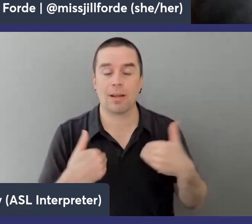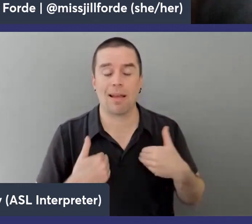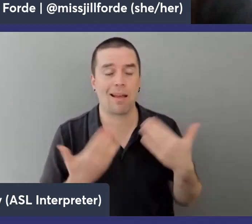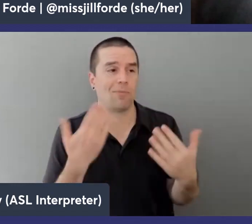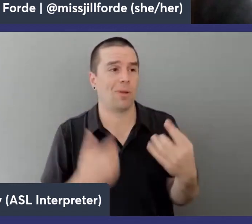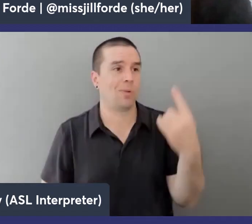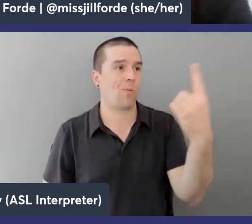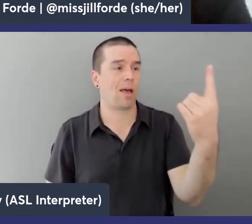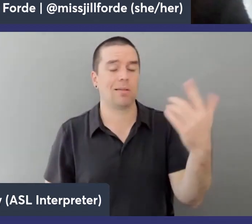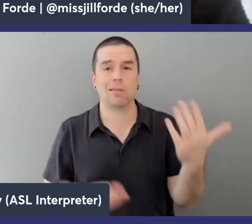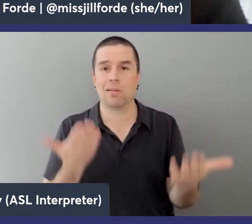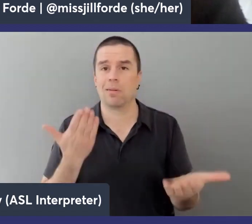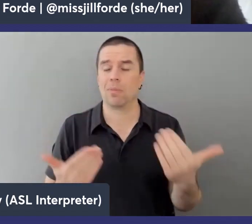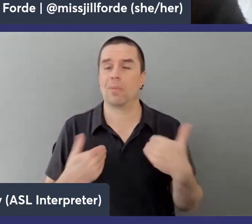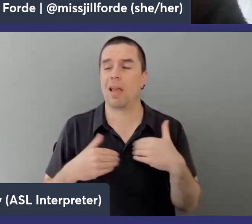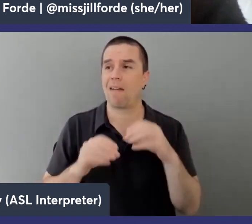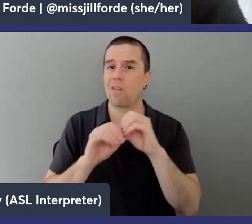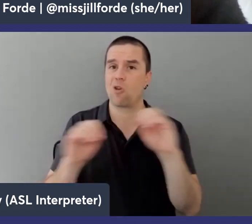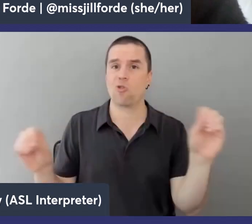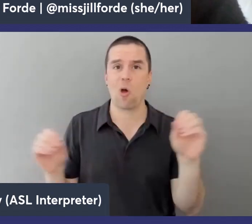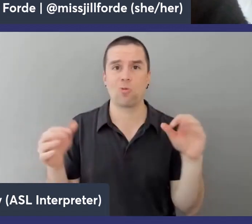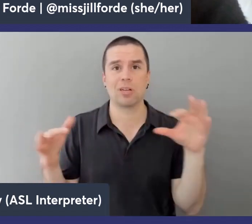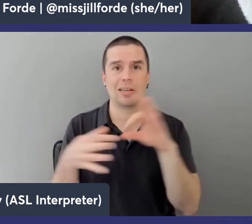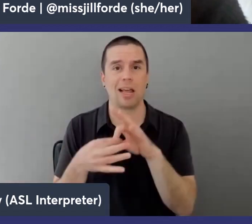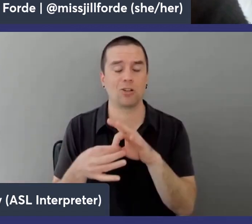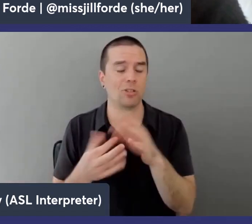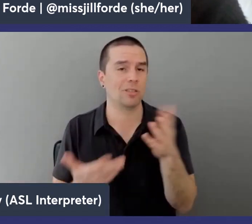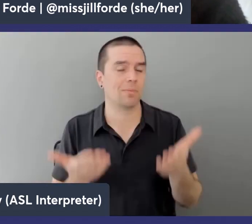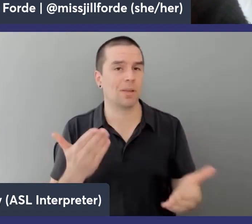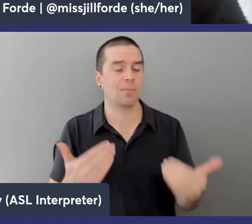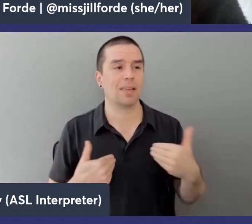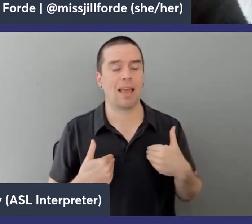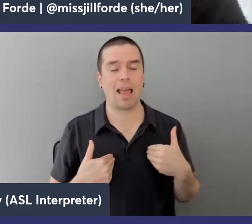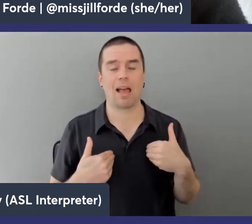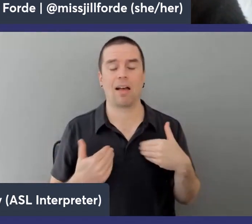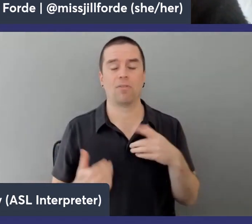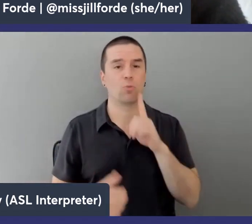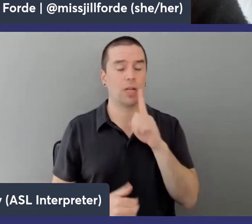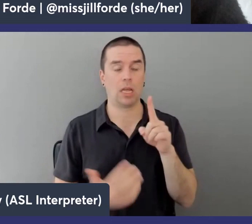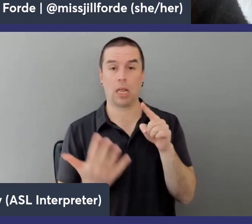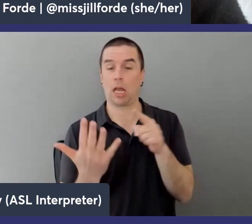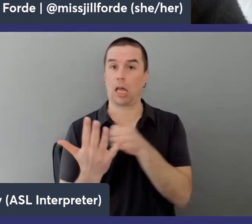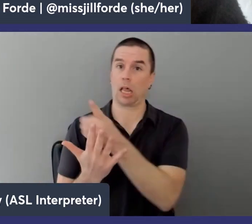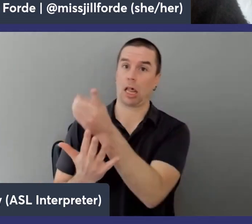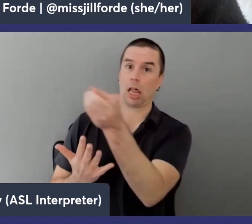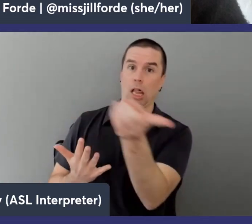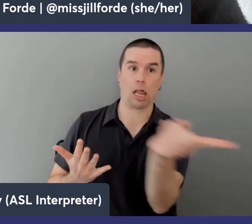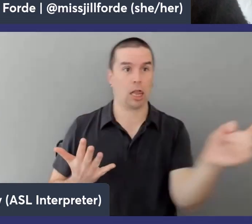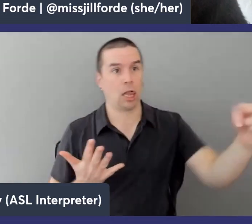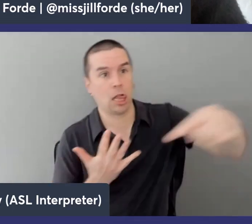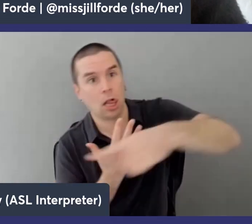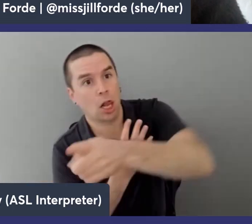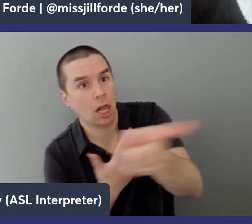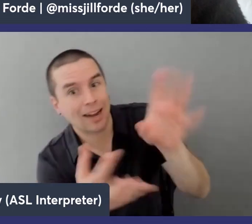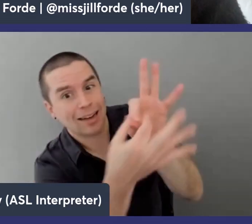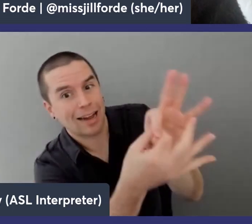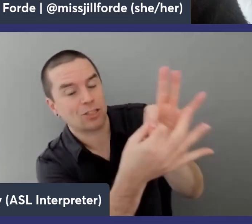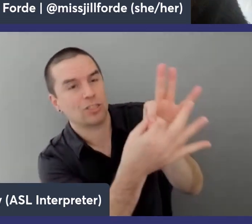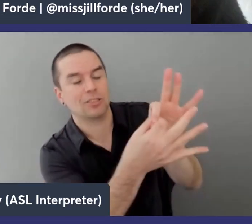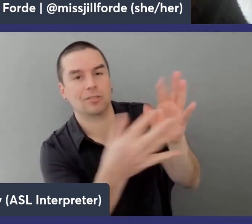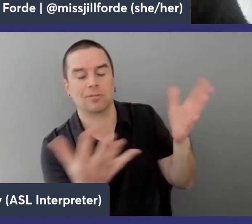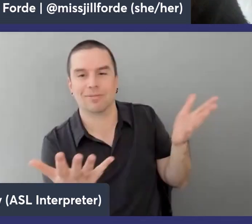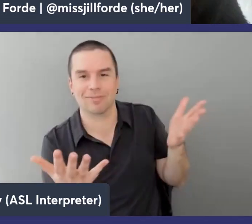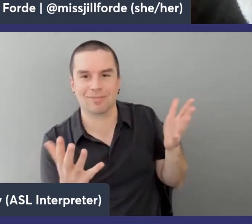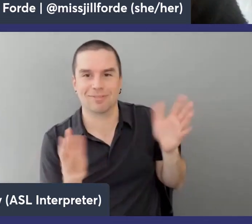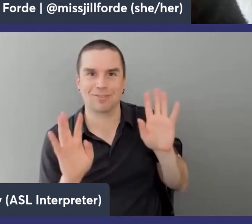not be connected at all, or we might be connected through some kind of very circuitous route, for lack of a better term. And those are the sorts of